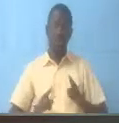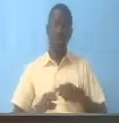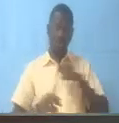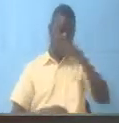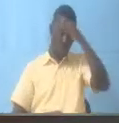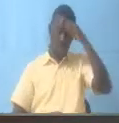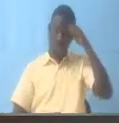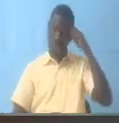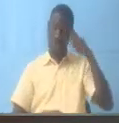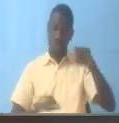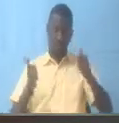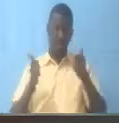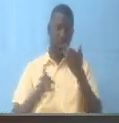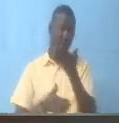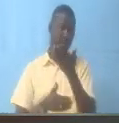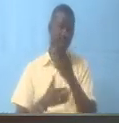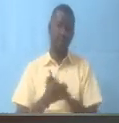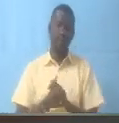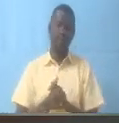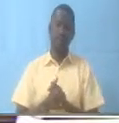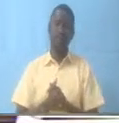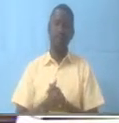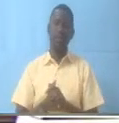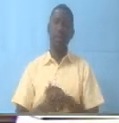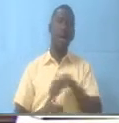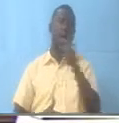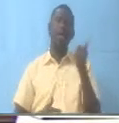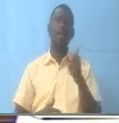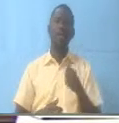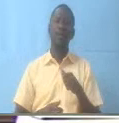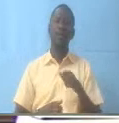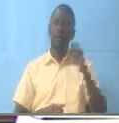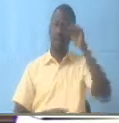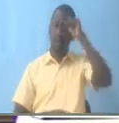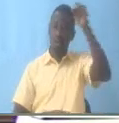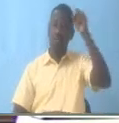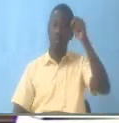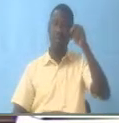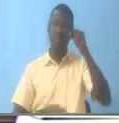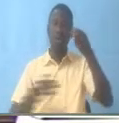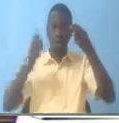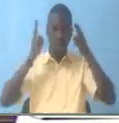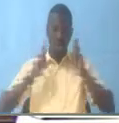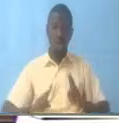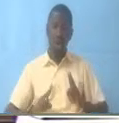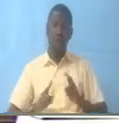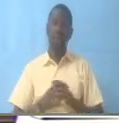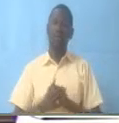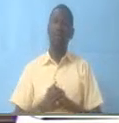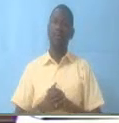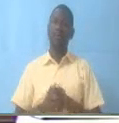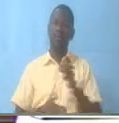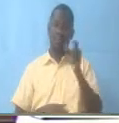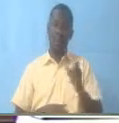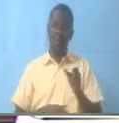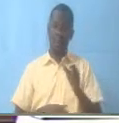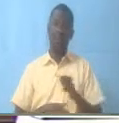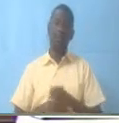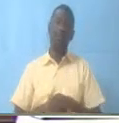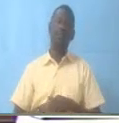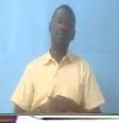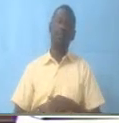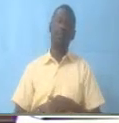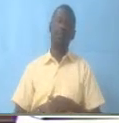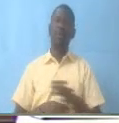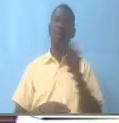bi saytu wàllu loi ak àtte ci réew mi. As State Counsel. Ma nekk nag loi réew mi. When did you start working at